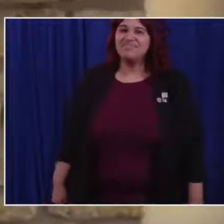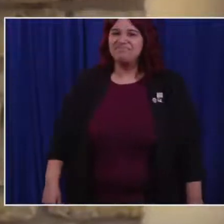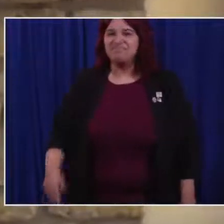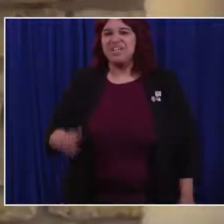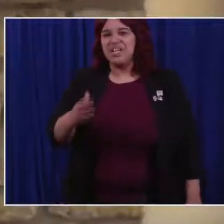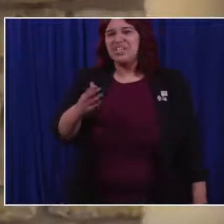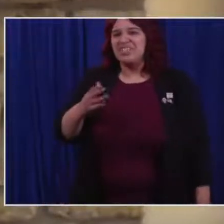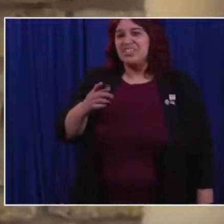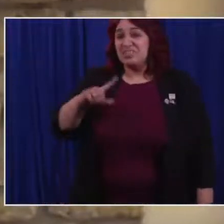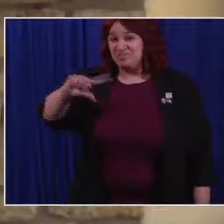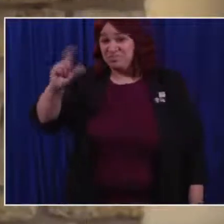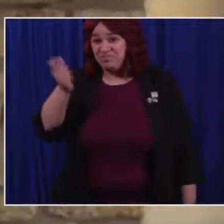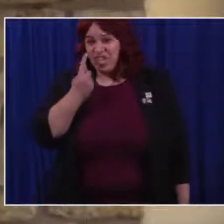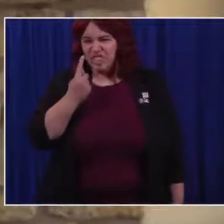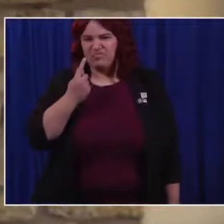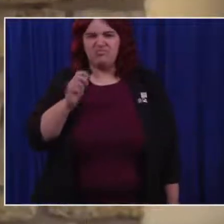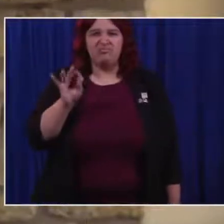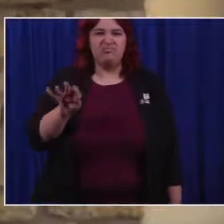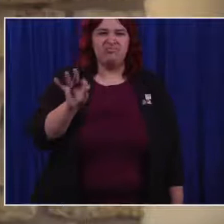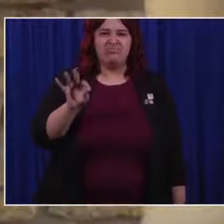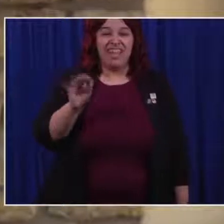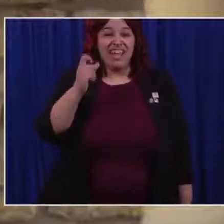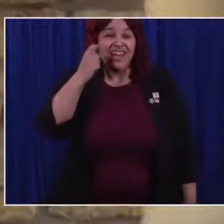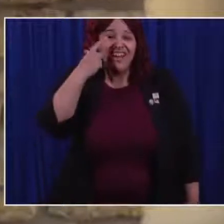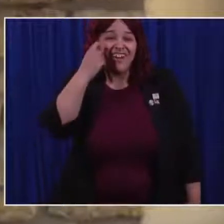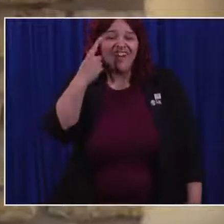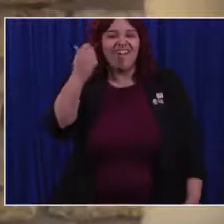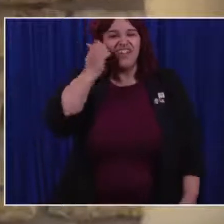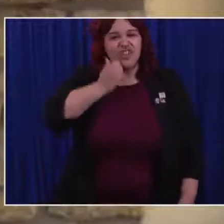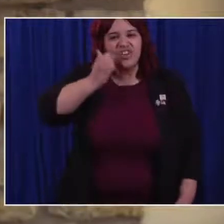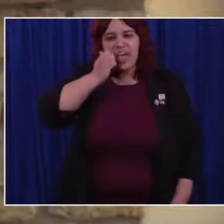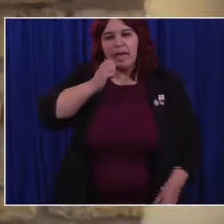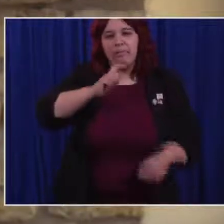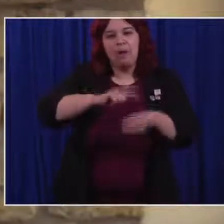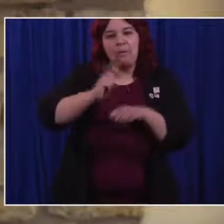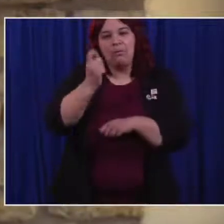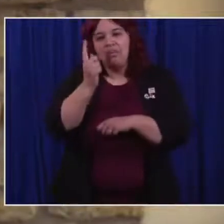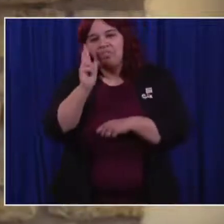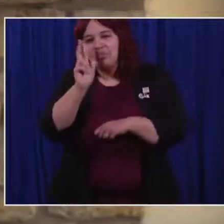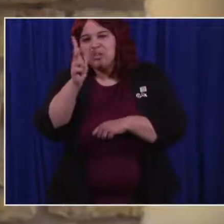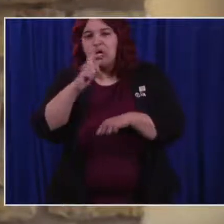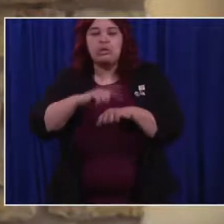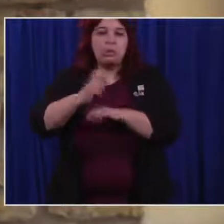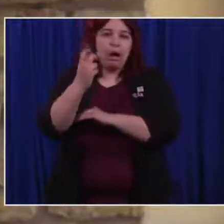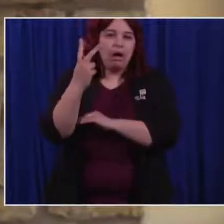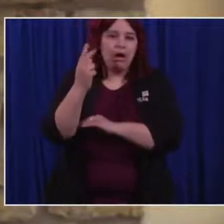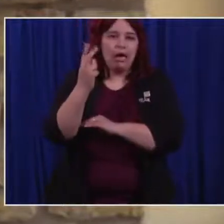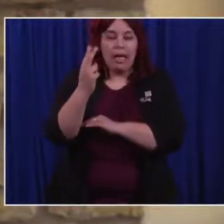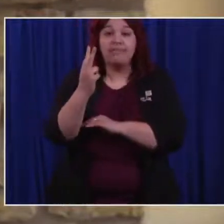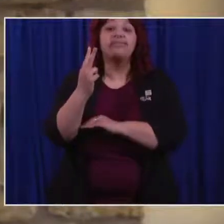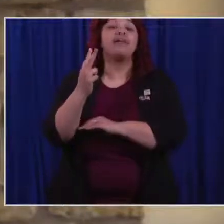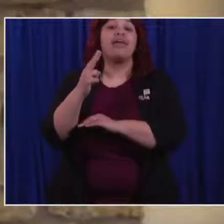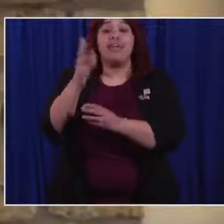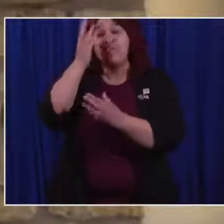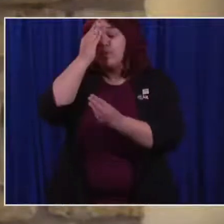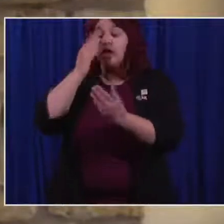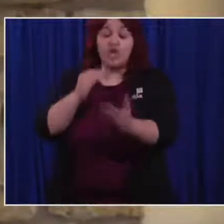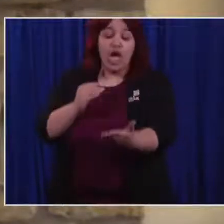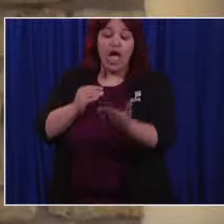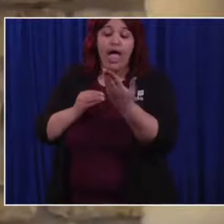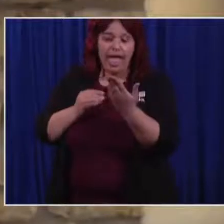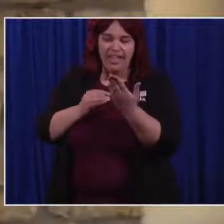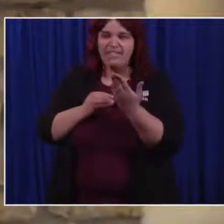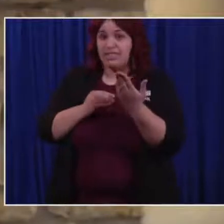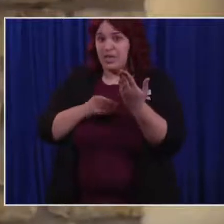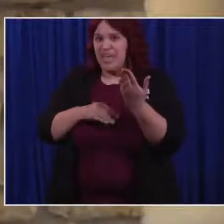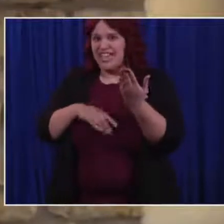11:30 or 12 noon every day. It comes to me, and the first thing I do, I look at the total number of